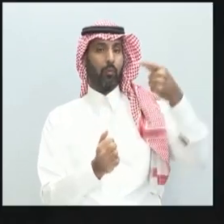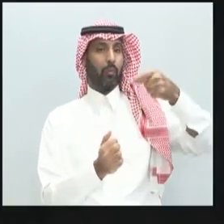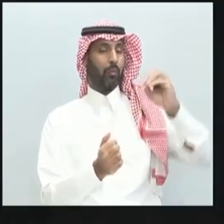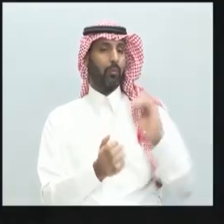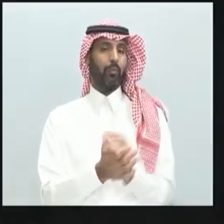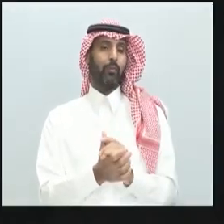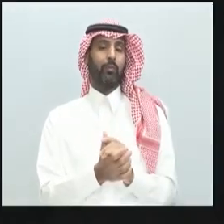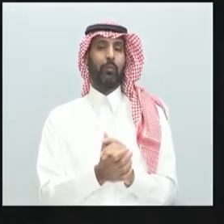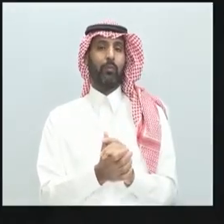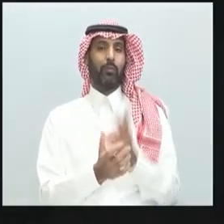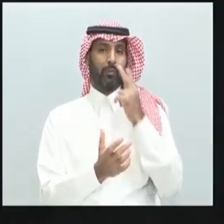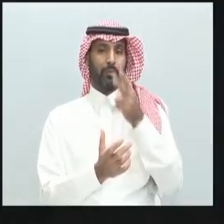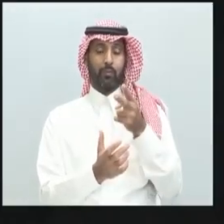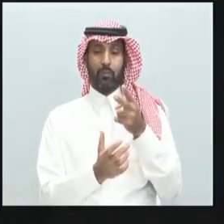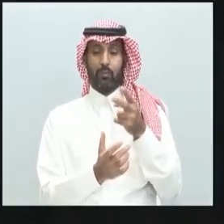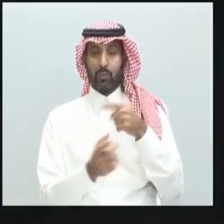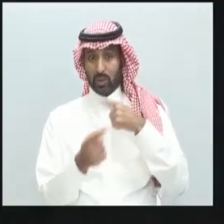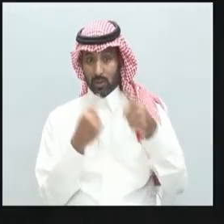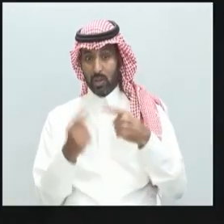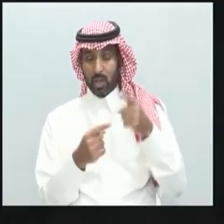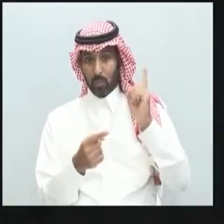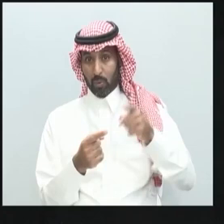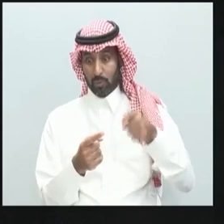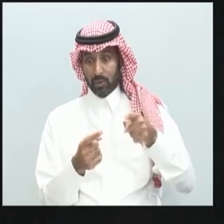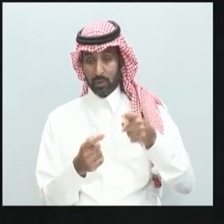here? You can say this is a routine here.